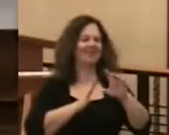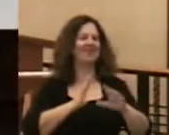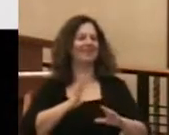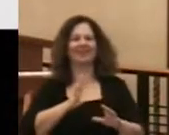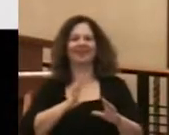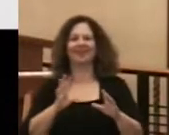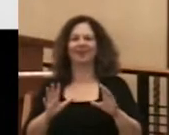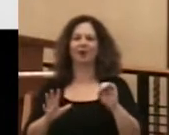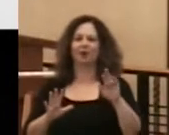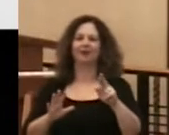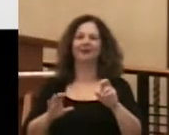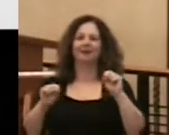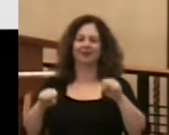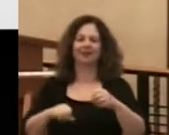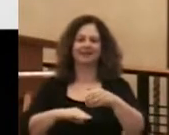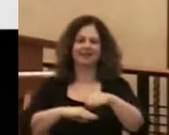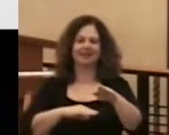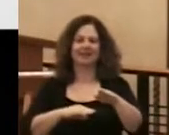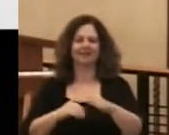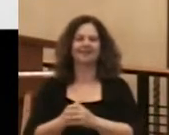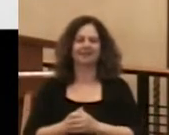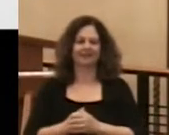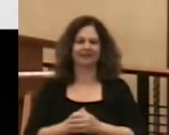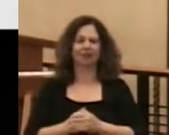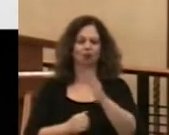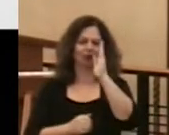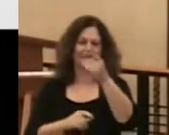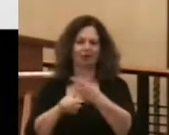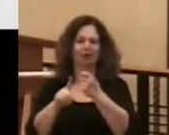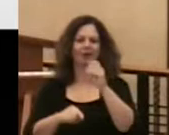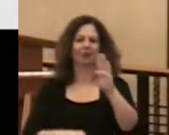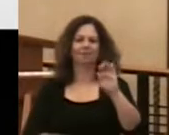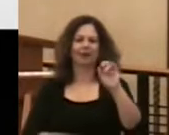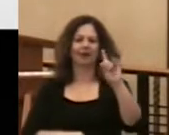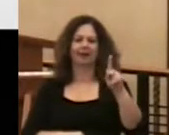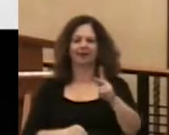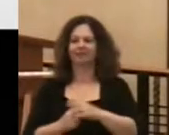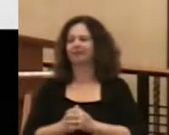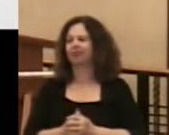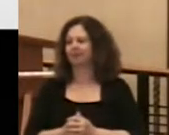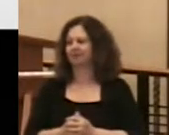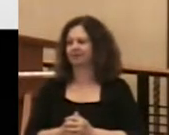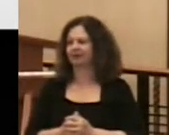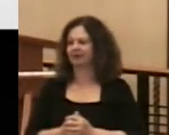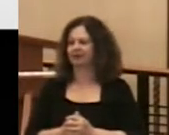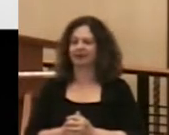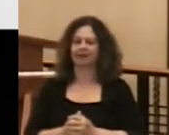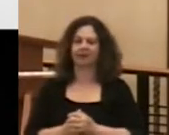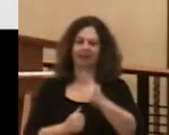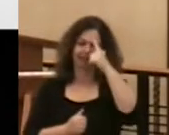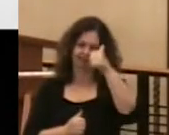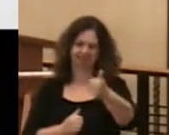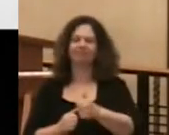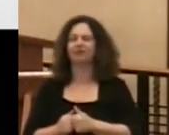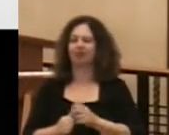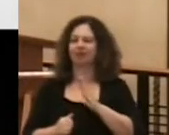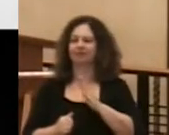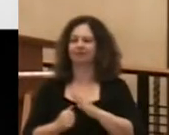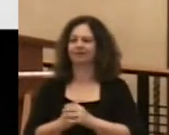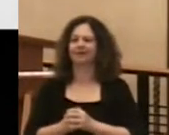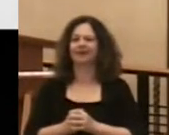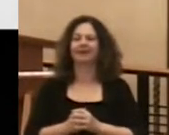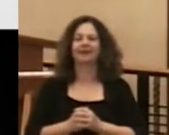phone. There's opportunities to give by going to the Bethel website, which is bethellutheran.org on the website, on the